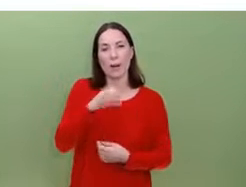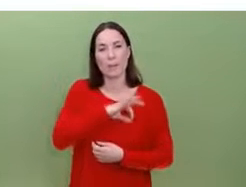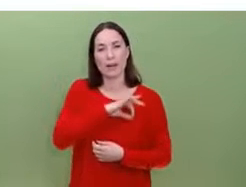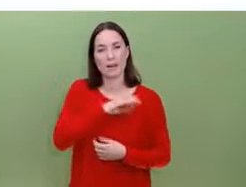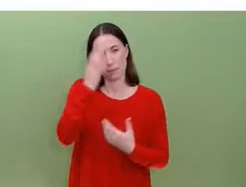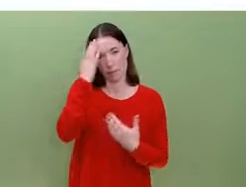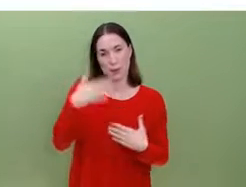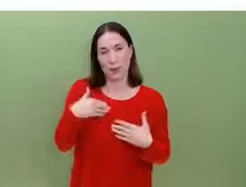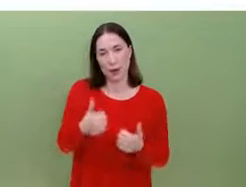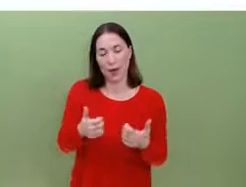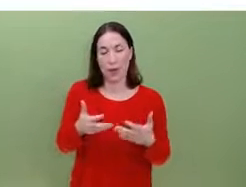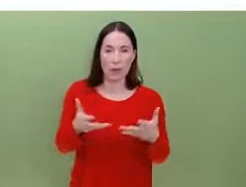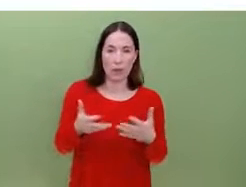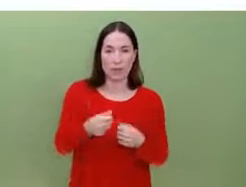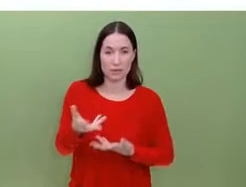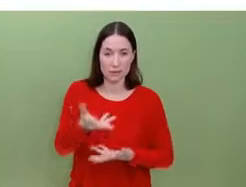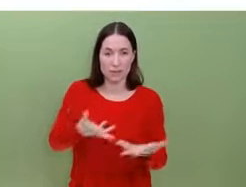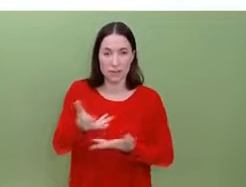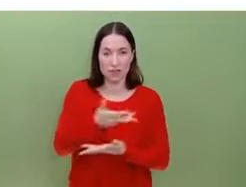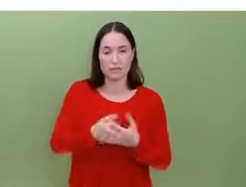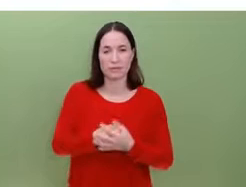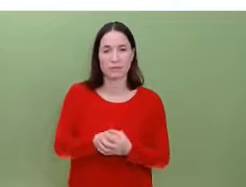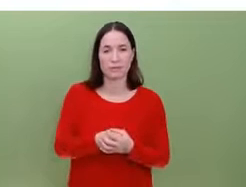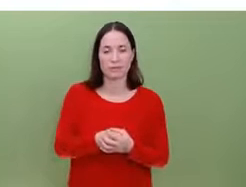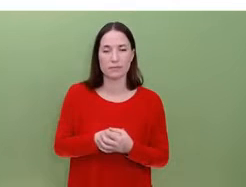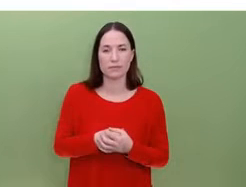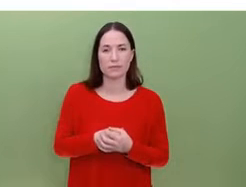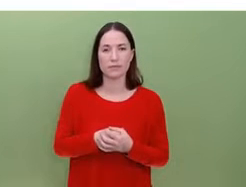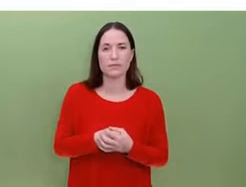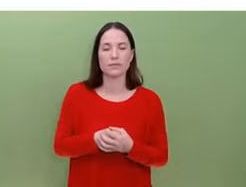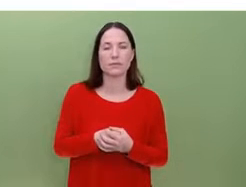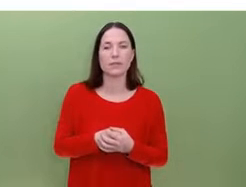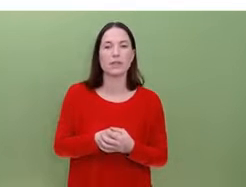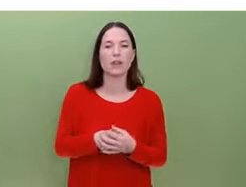So the children who had closer relationships,